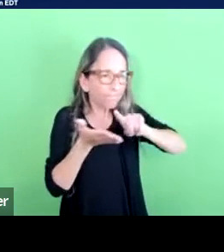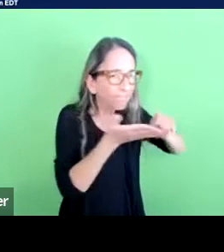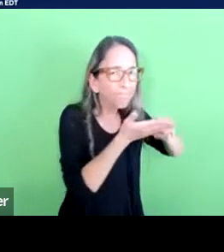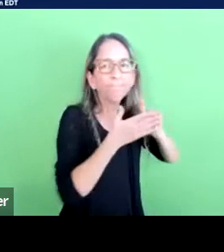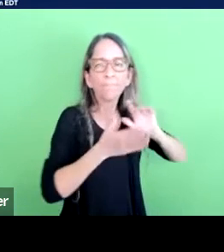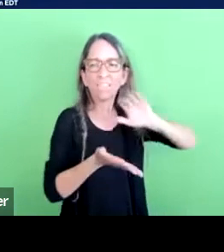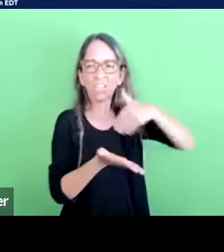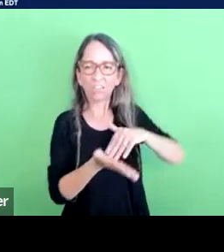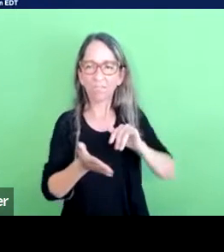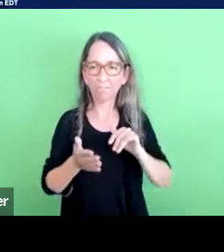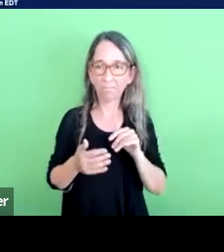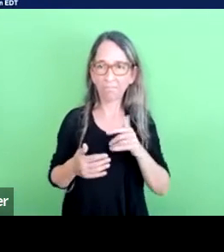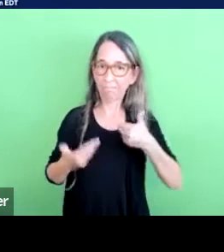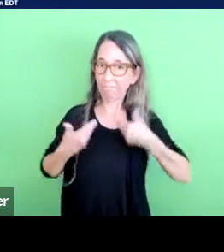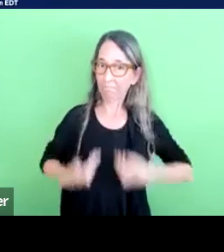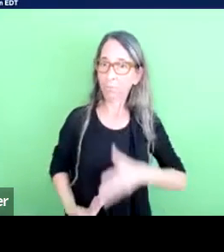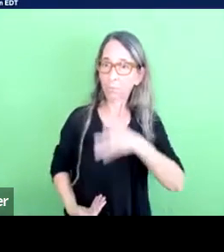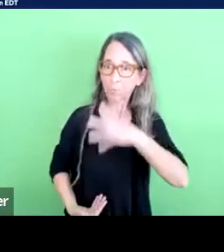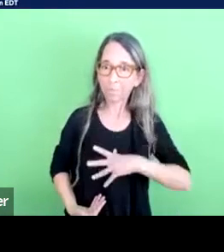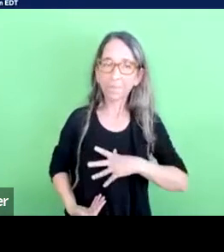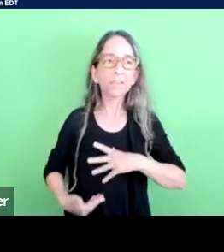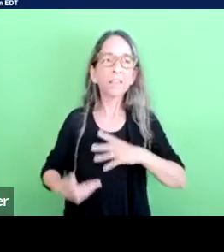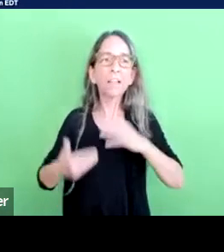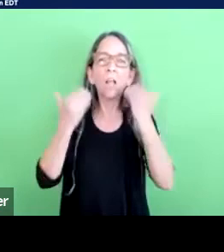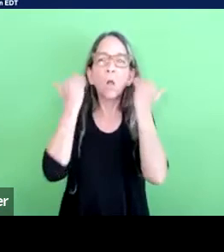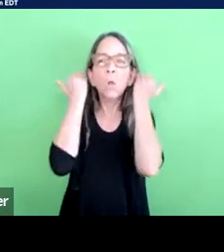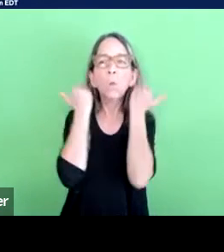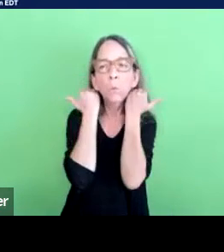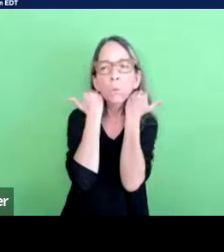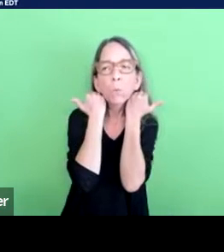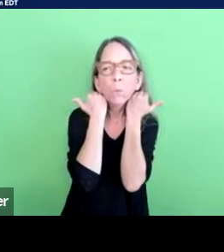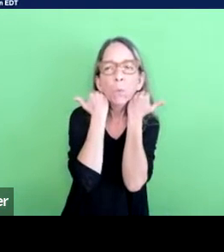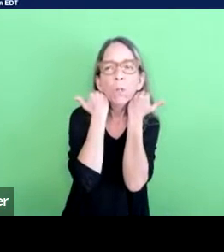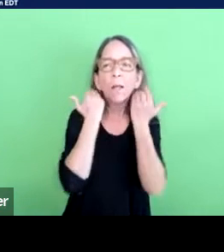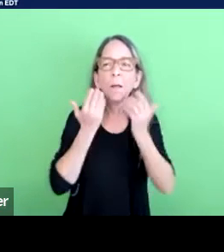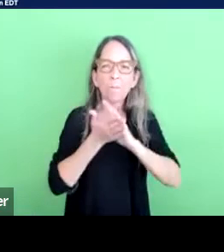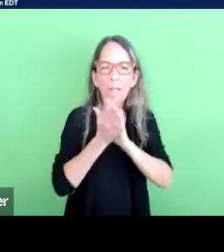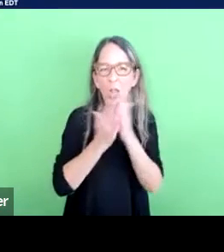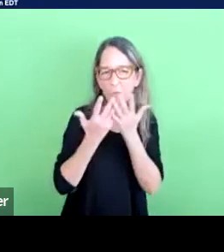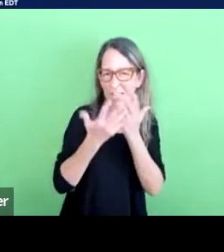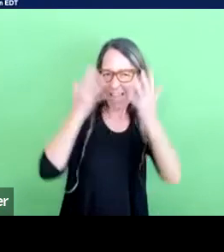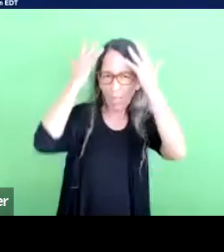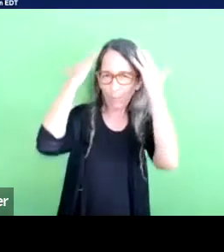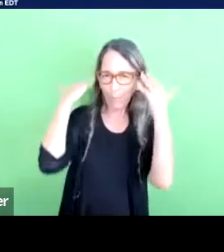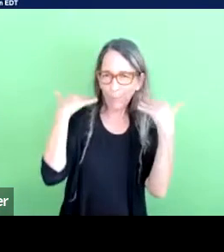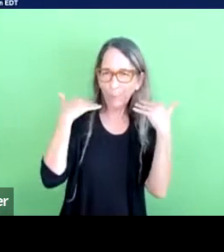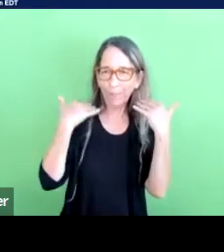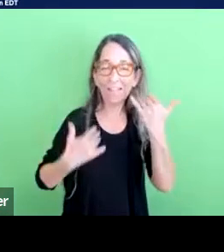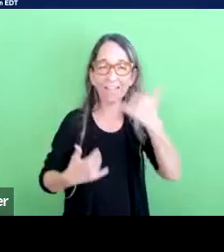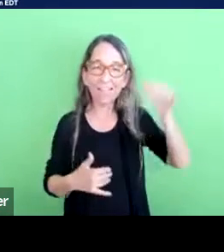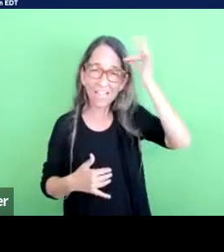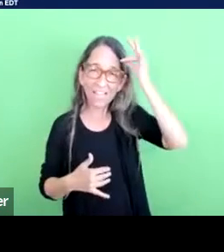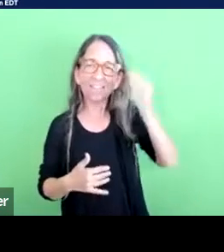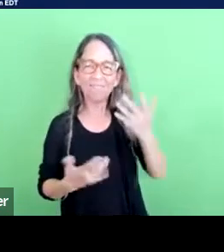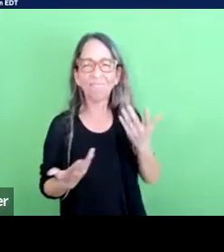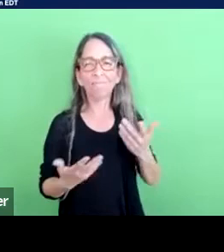with shoulder length, graying hair, blonde hair, and have a white shirt, necklace,